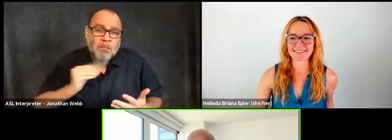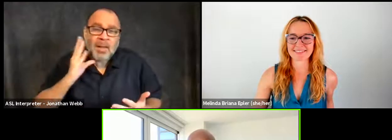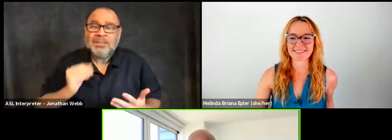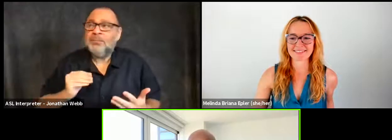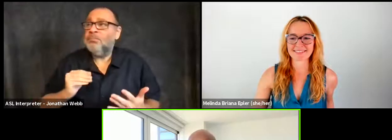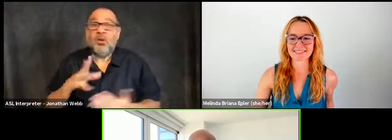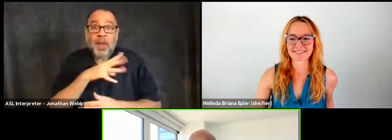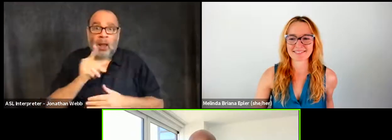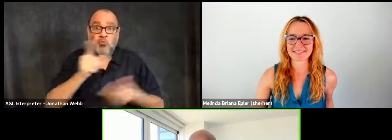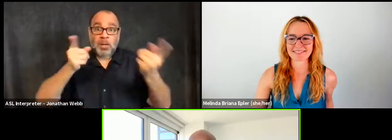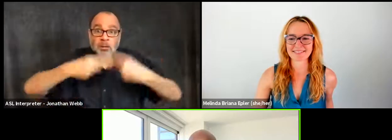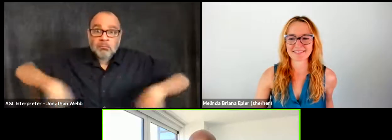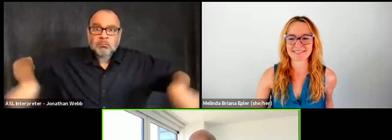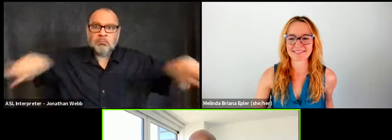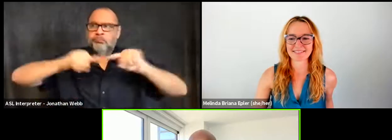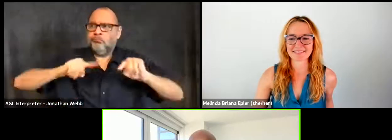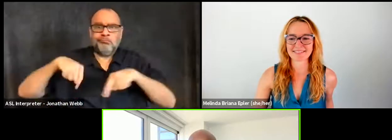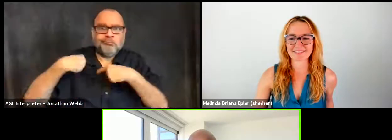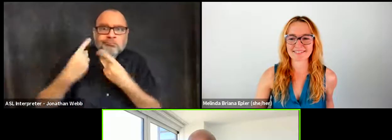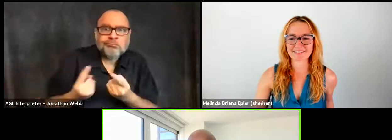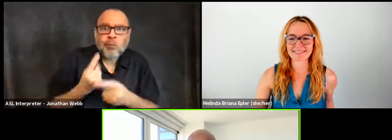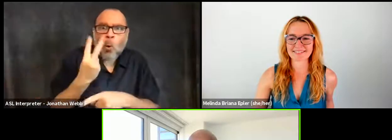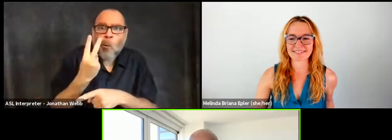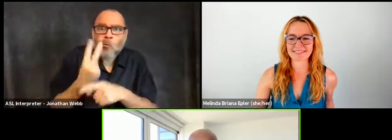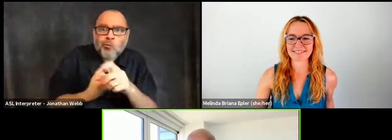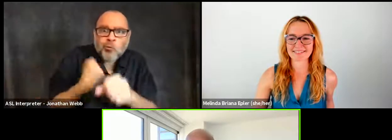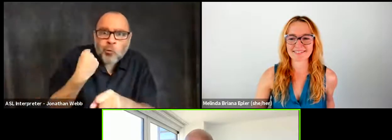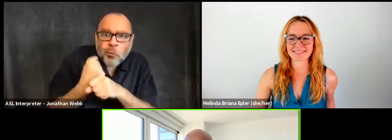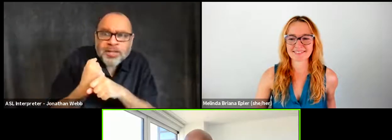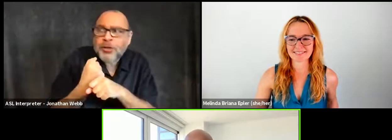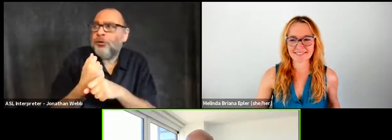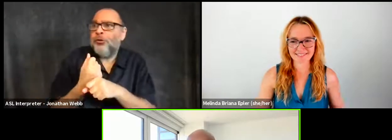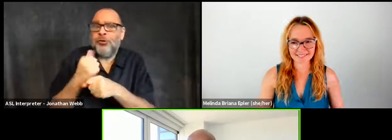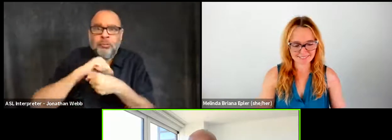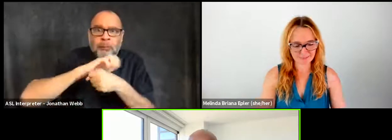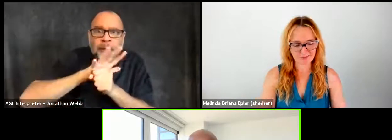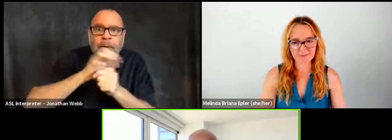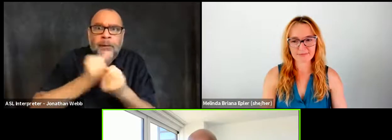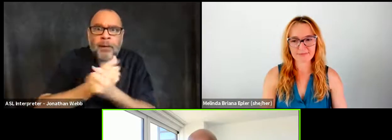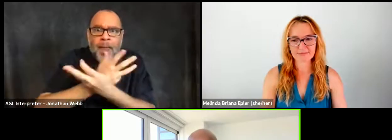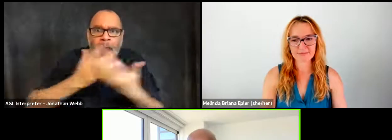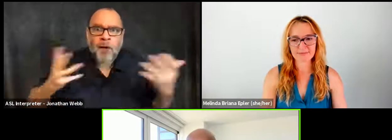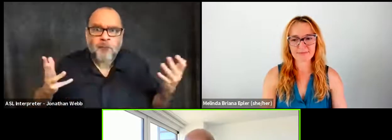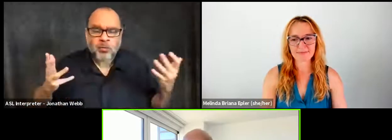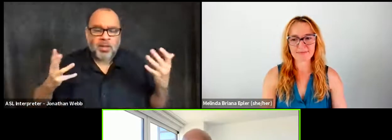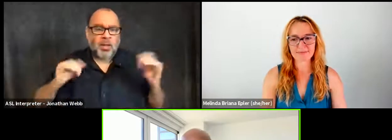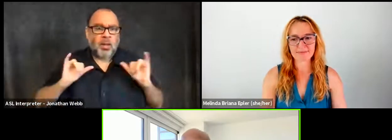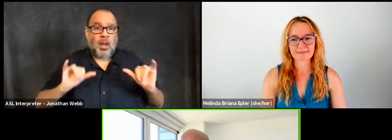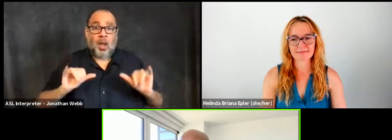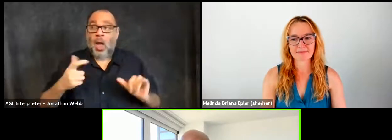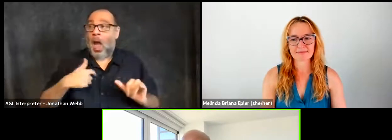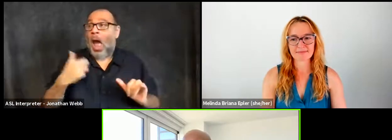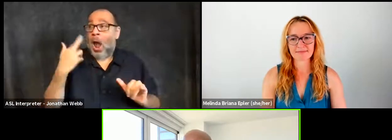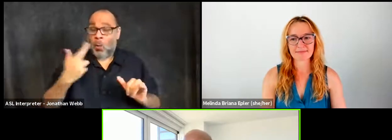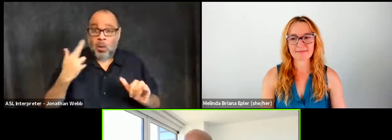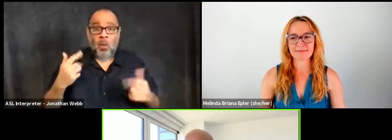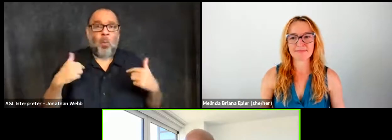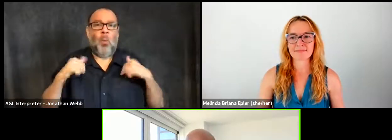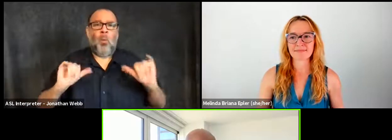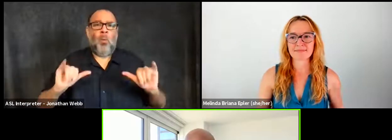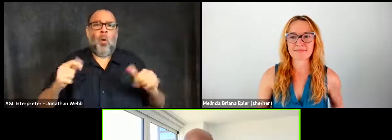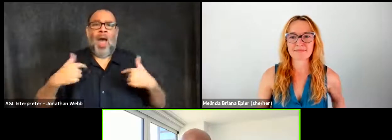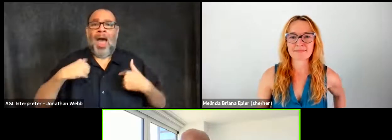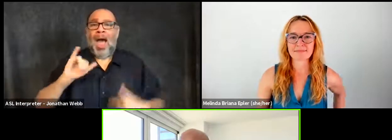pandemic, I'm an introvert. I've learned that I struggle with ADHD.